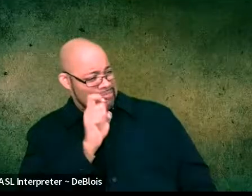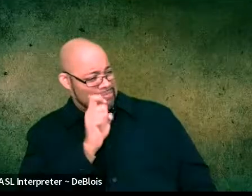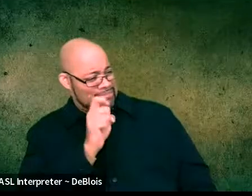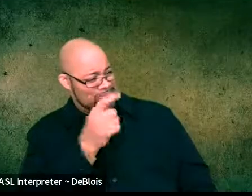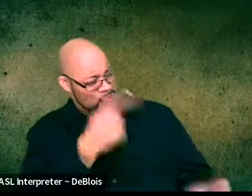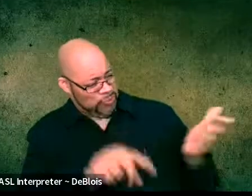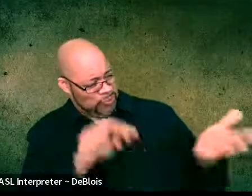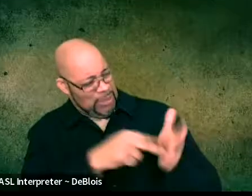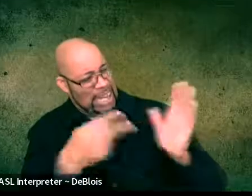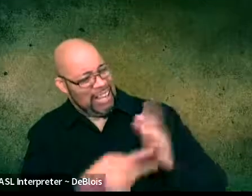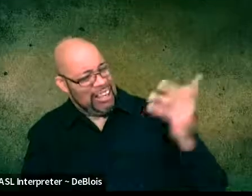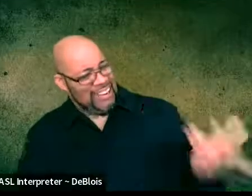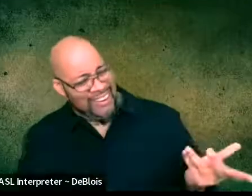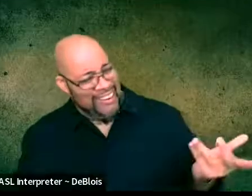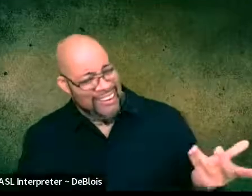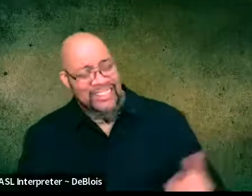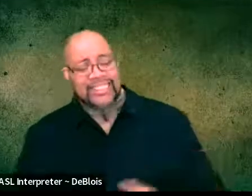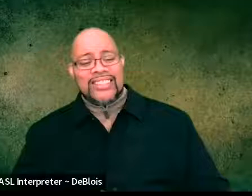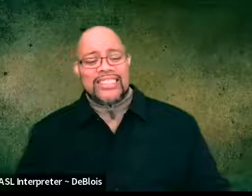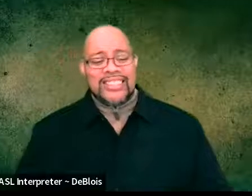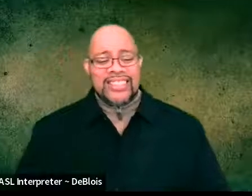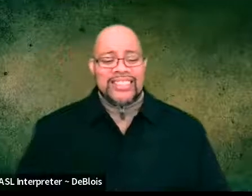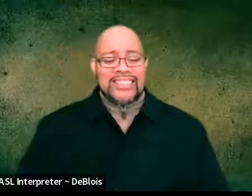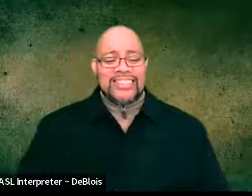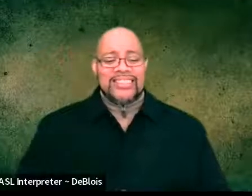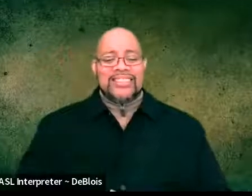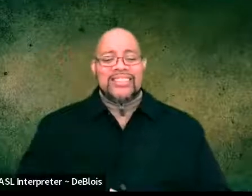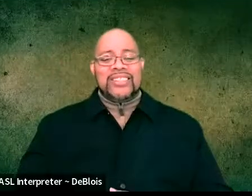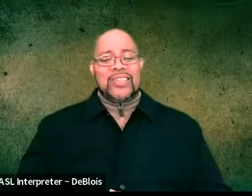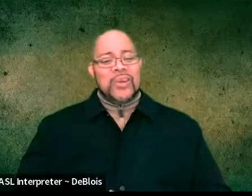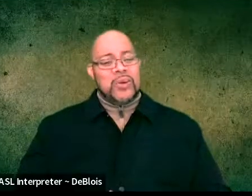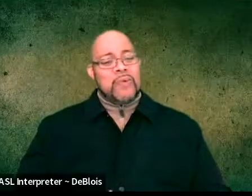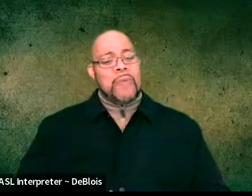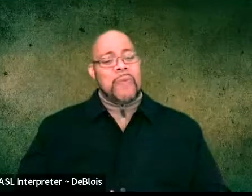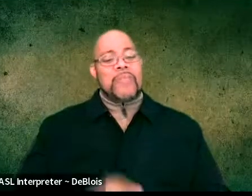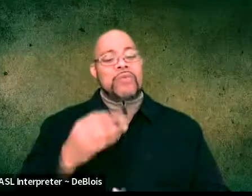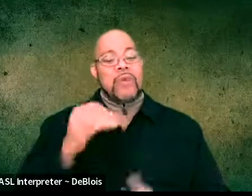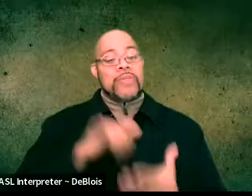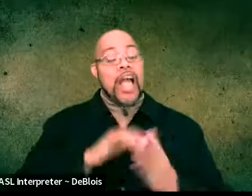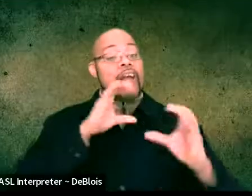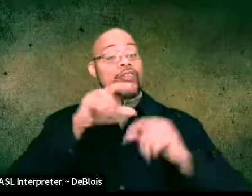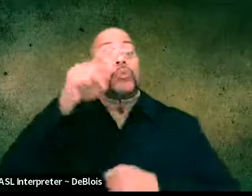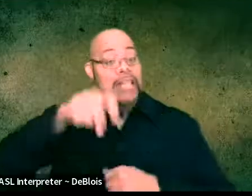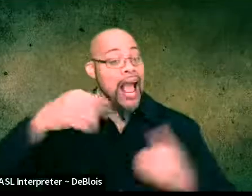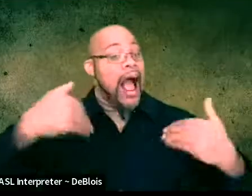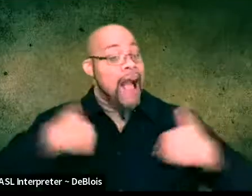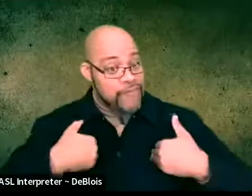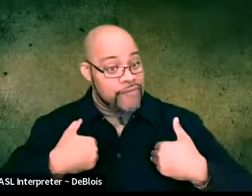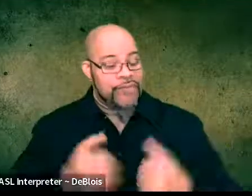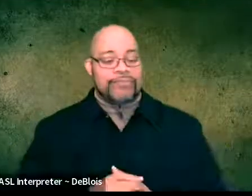what you mean? You know, so Where were I mean, you? these are conversations you need to have.